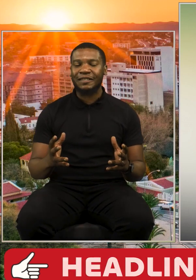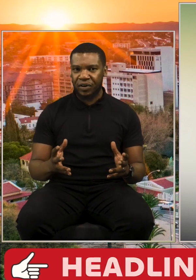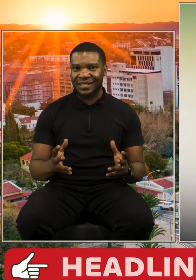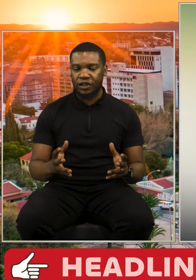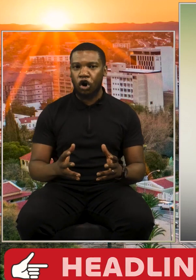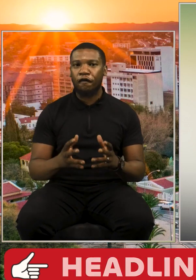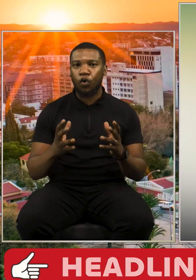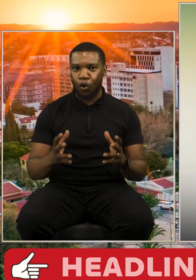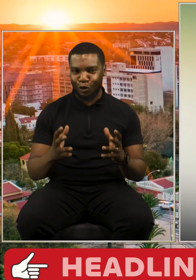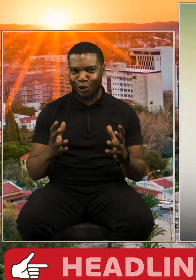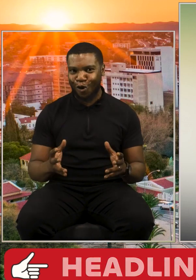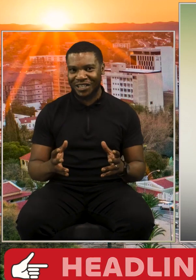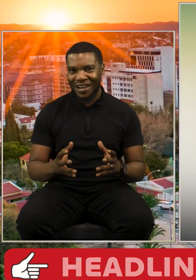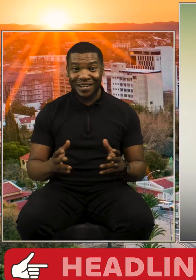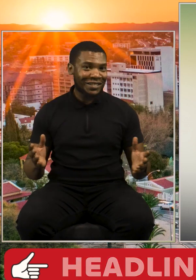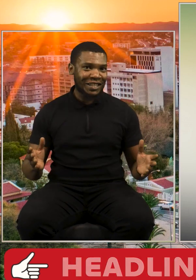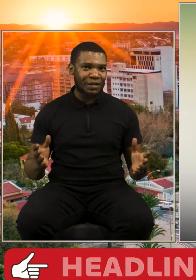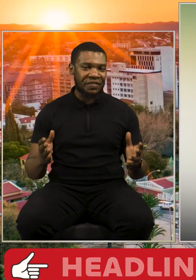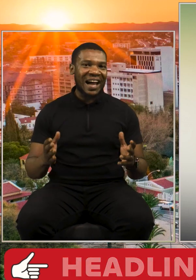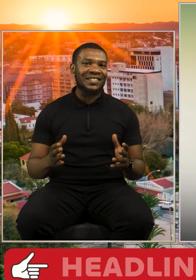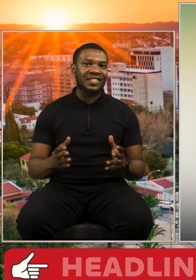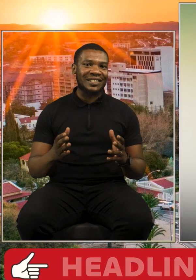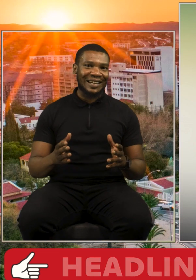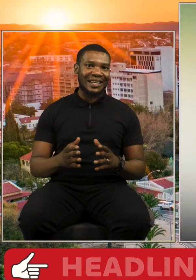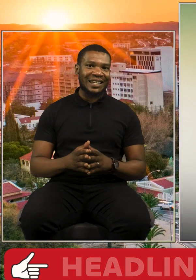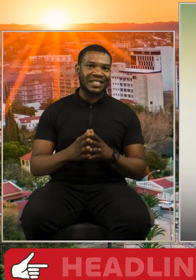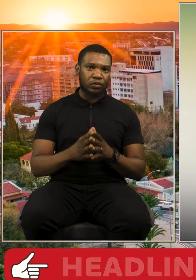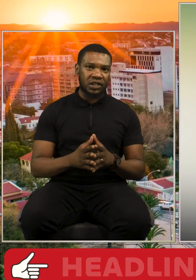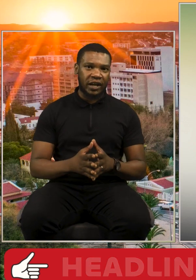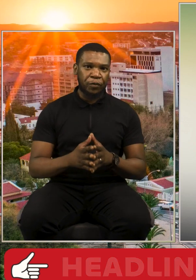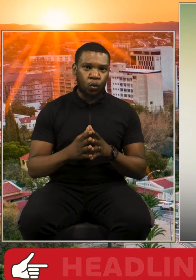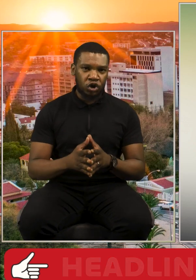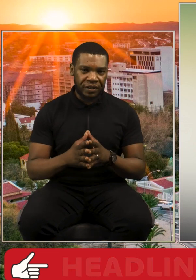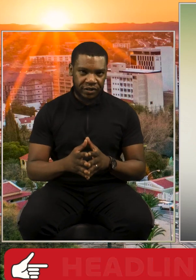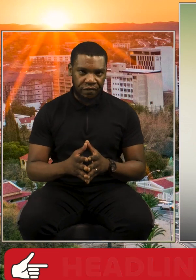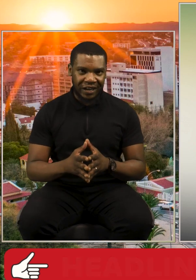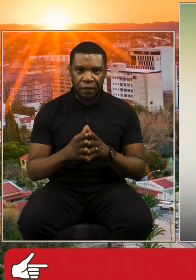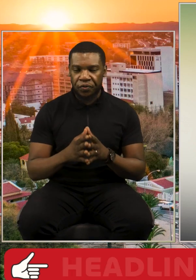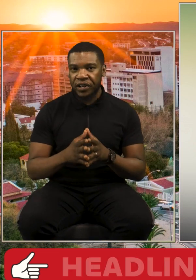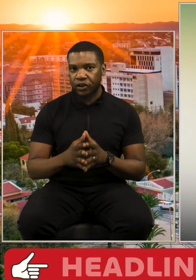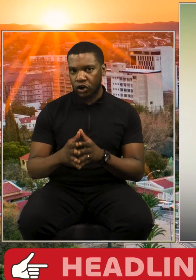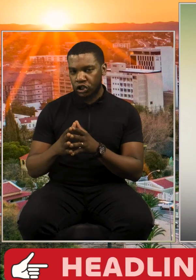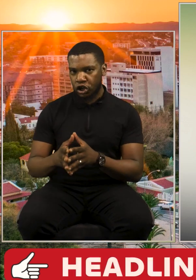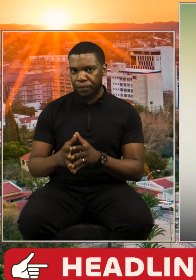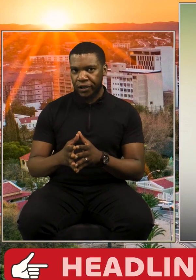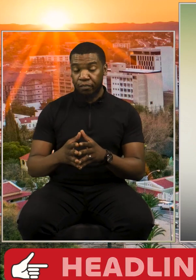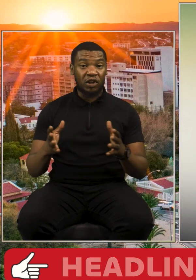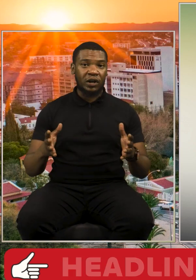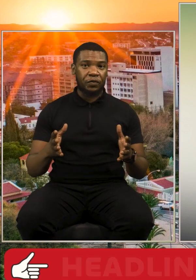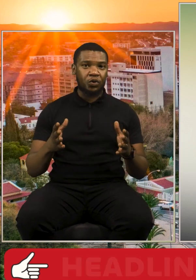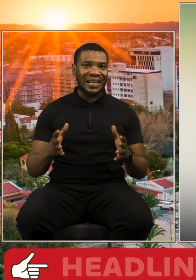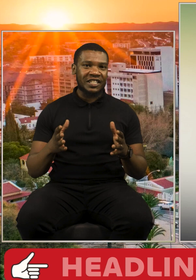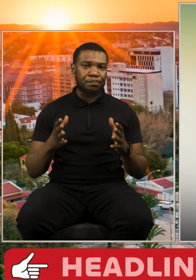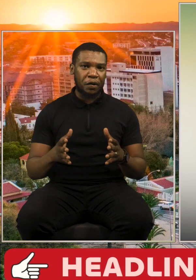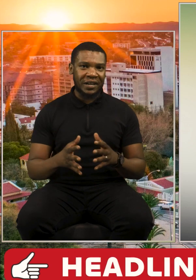vice president of the World Court. In a statement, the ICJ declared that Sebutinde would be serving a 3-year term.